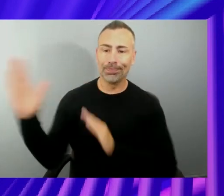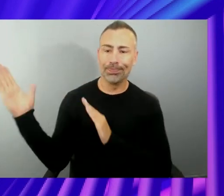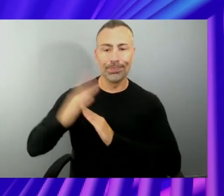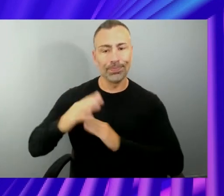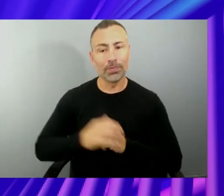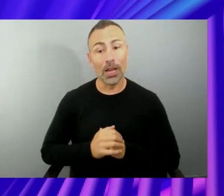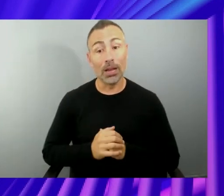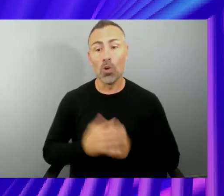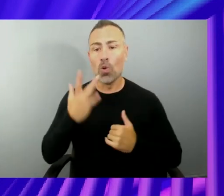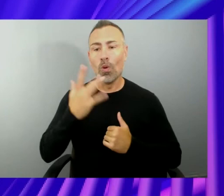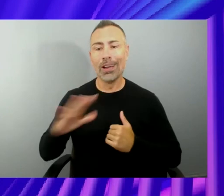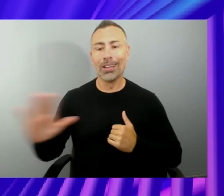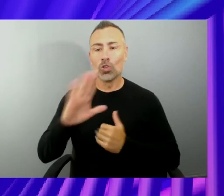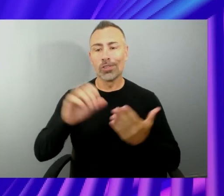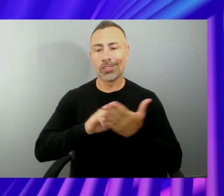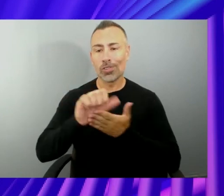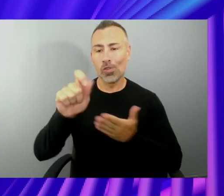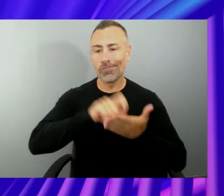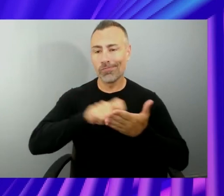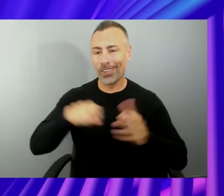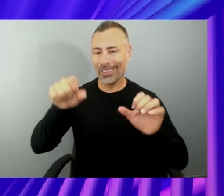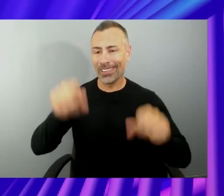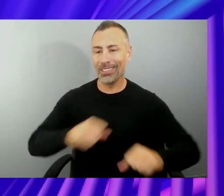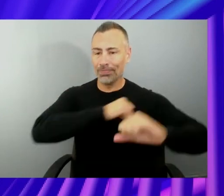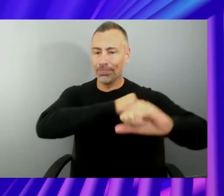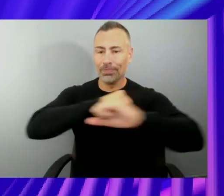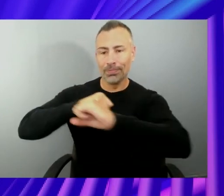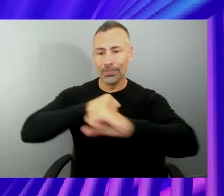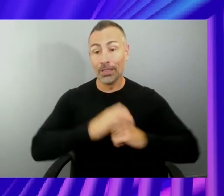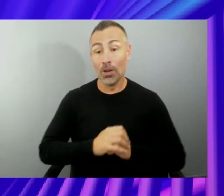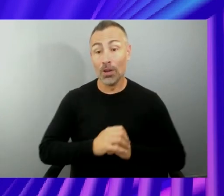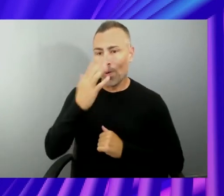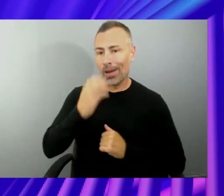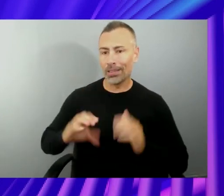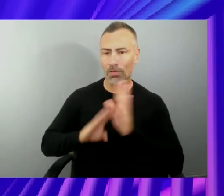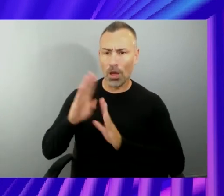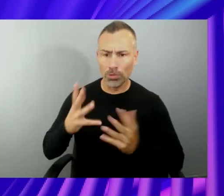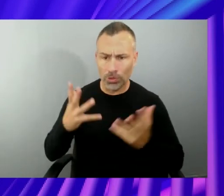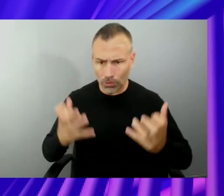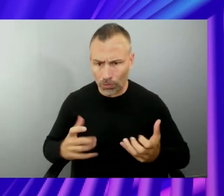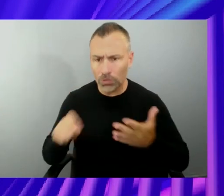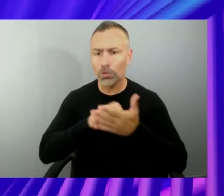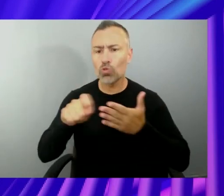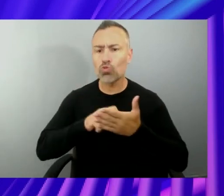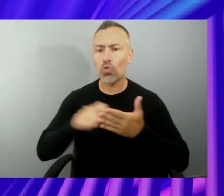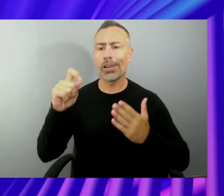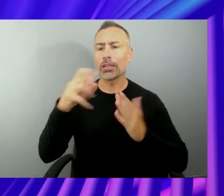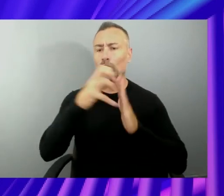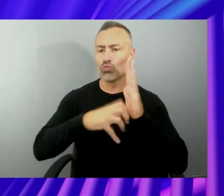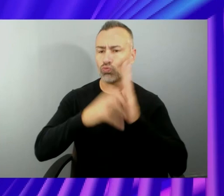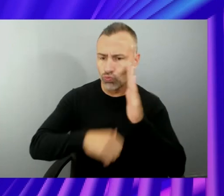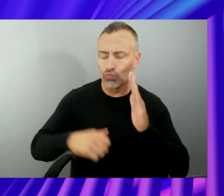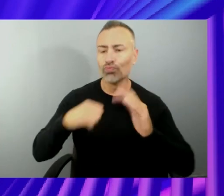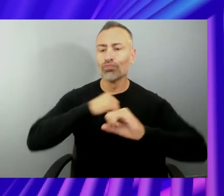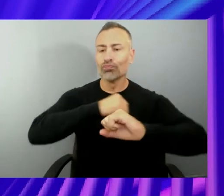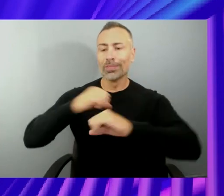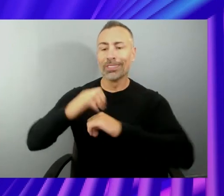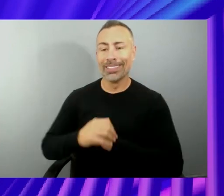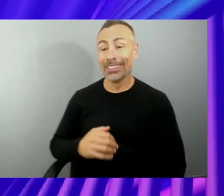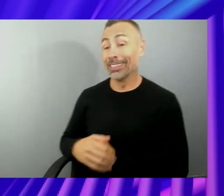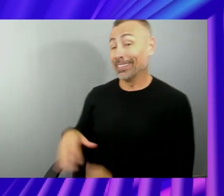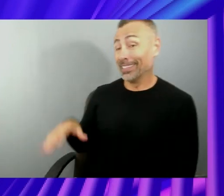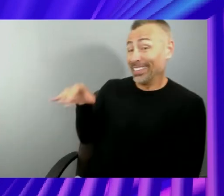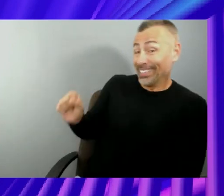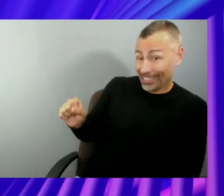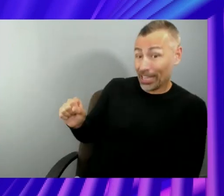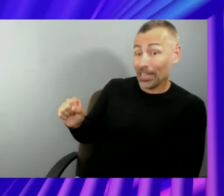code. Because I think we talked about it earlier, it's like developers want to write secure code. Oh yeah, they do. Yeah, developers care deeply about security, but a lot